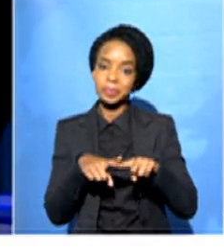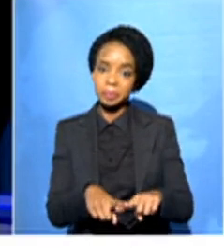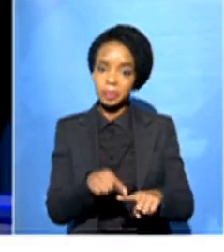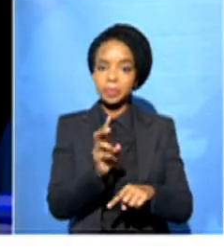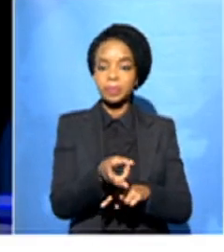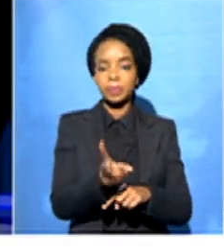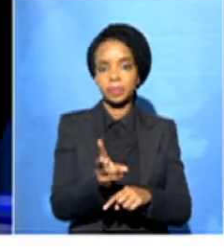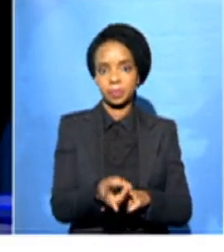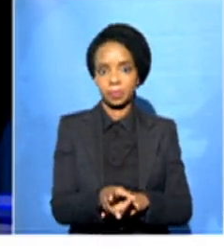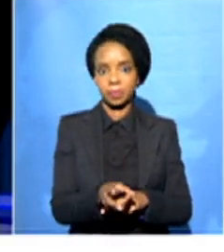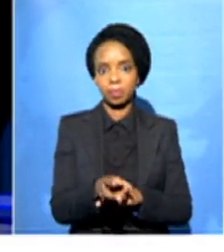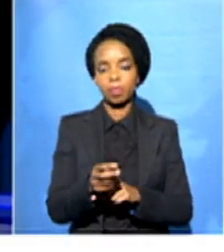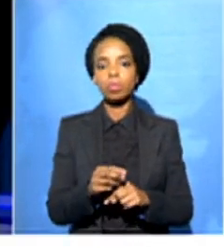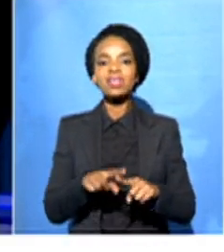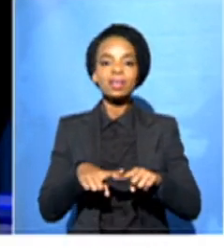countries it's